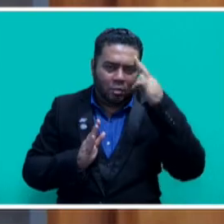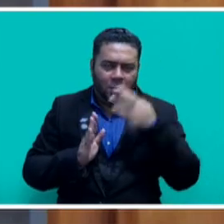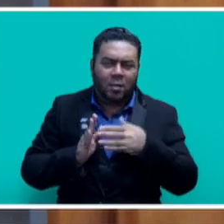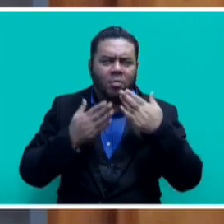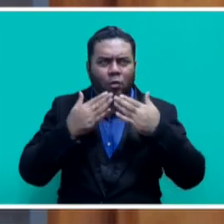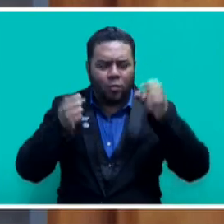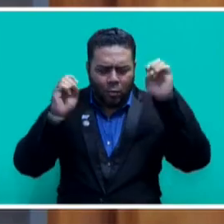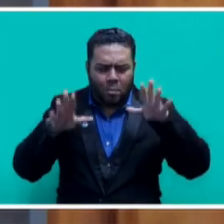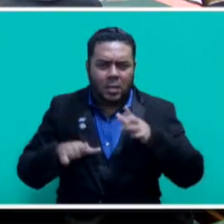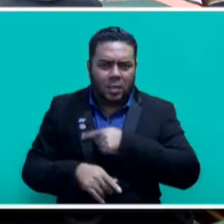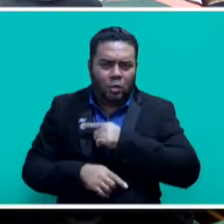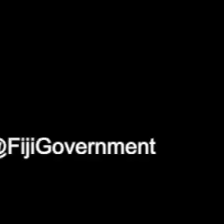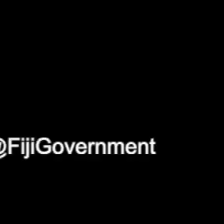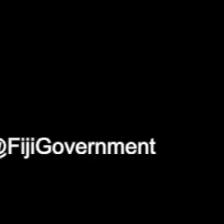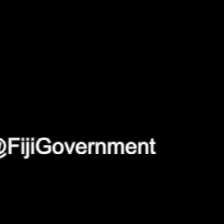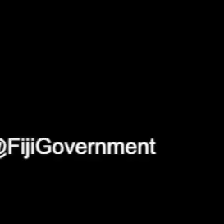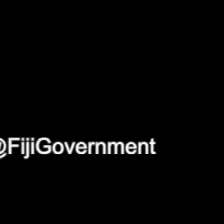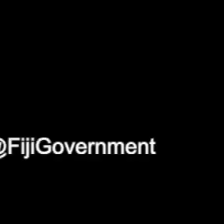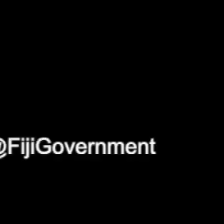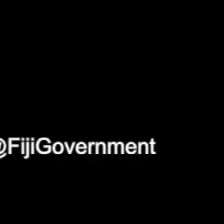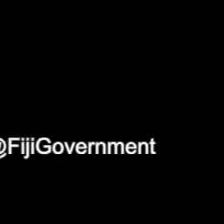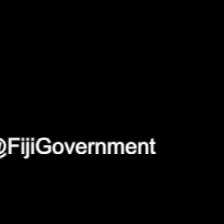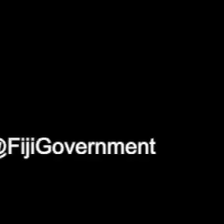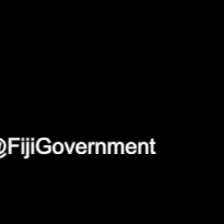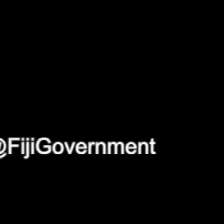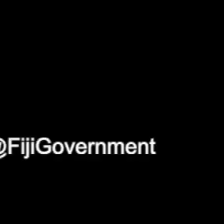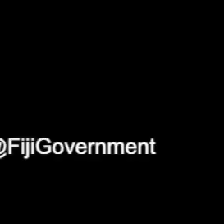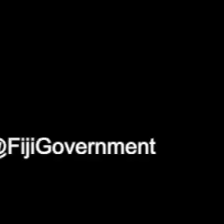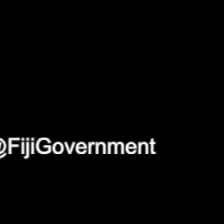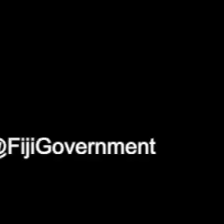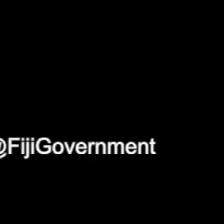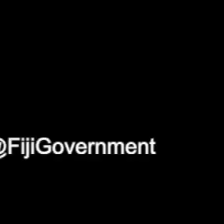bless us all. Thank you, Honorable Iliesa Vanawalu, for your contribution.